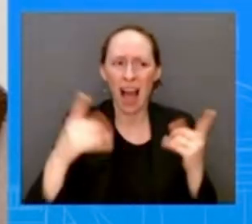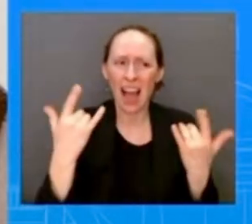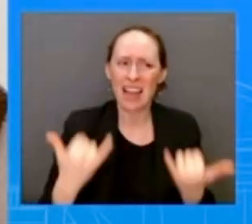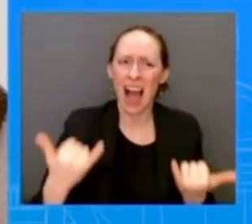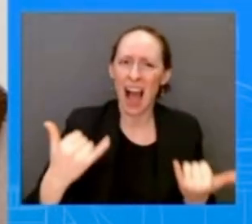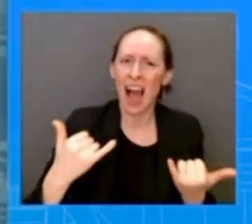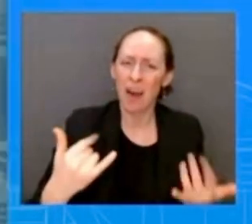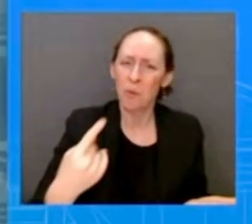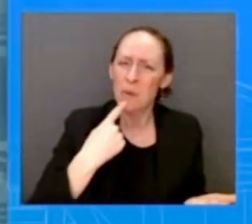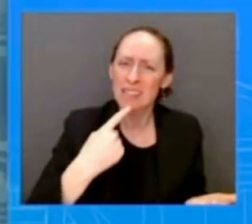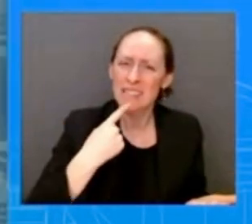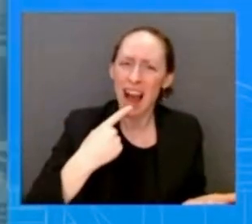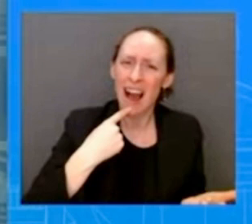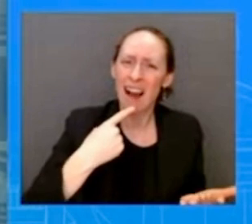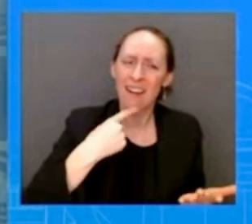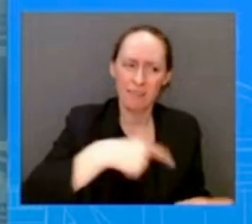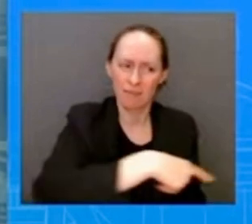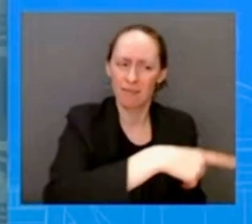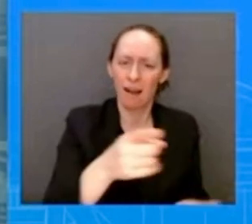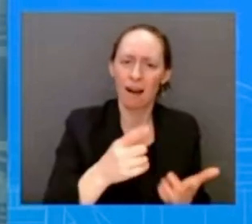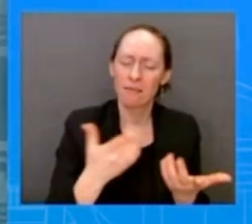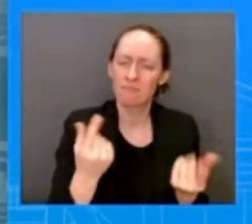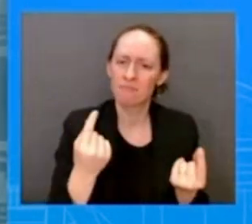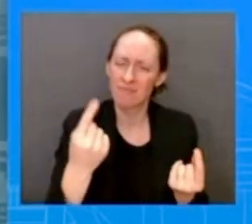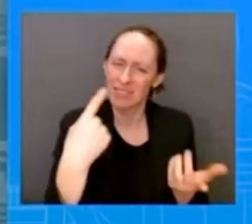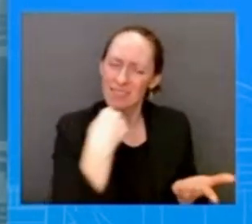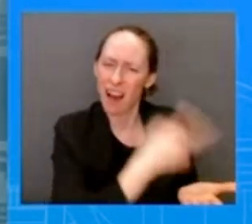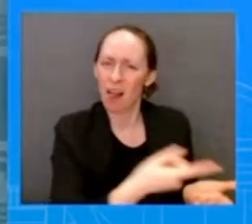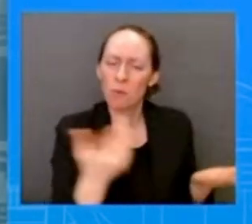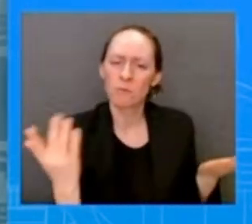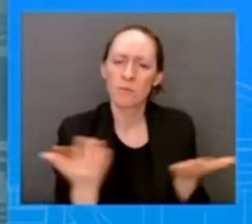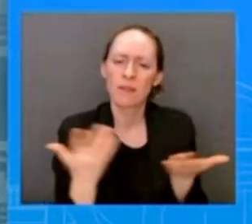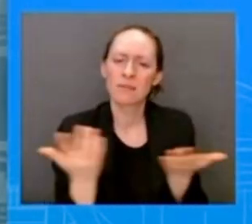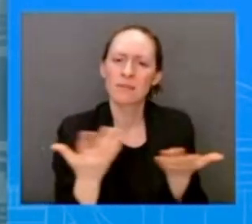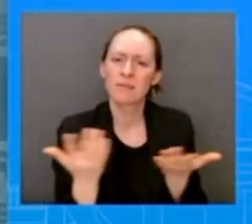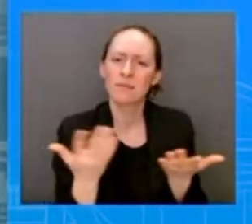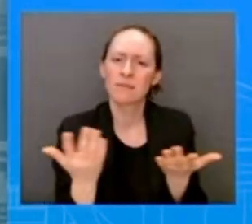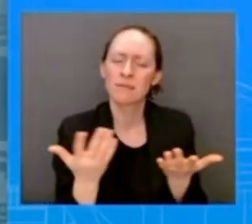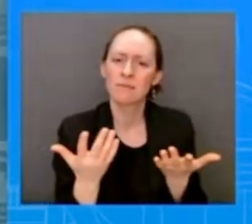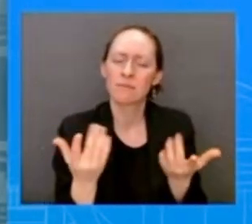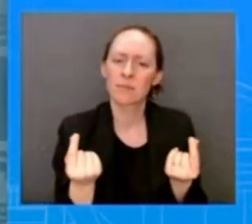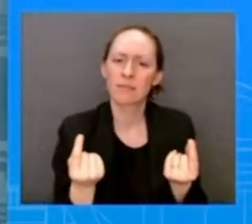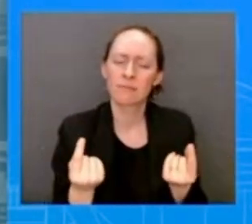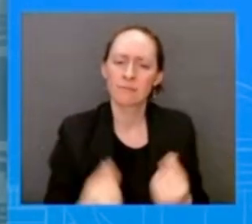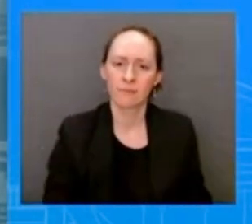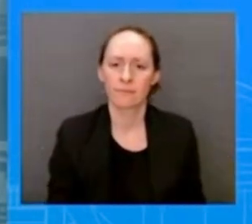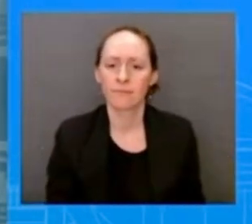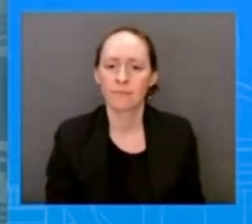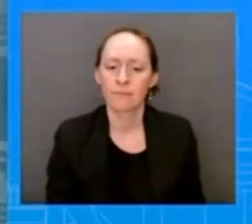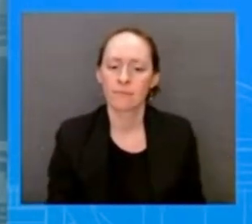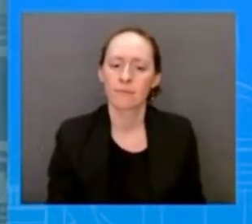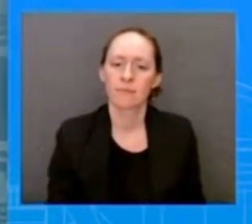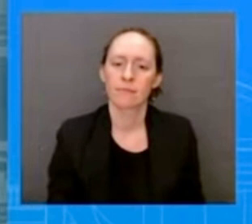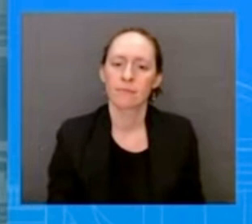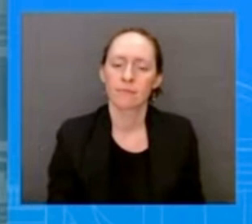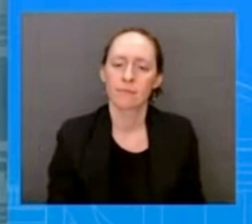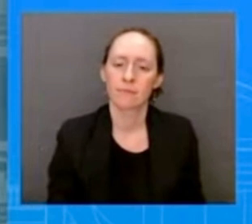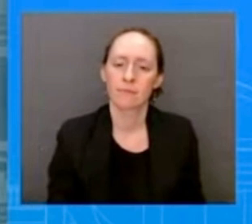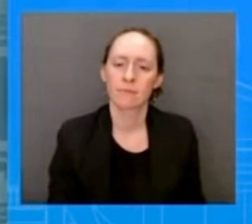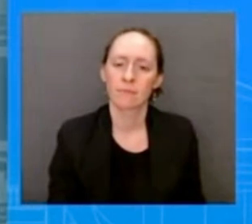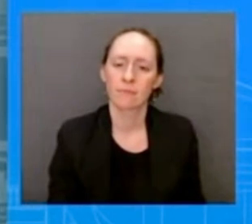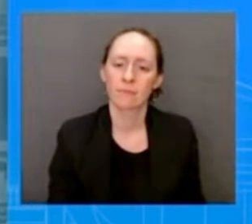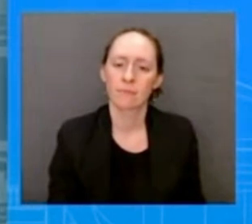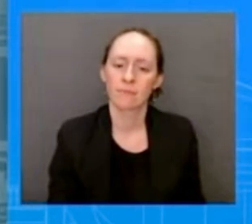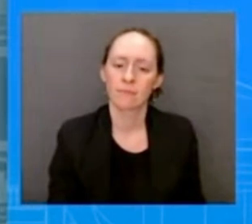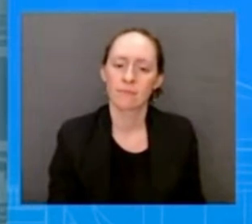So here's what they can anticipate from us on our behalf. And many of those millions of borrowers received an email from the Secretary of